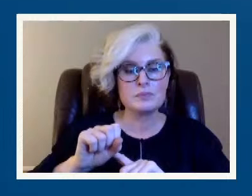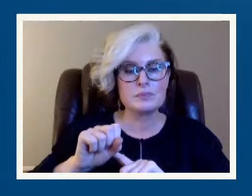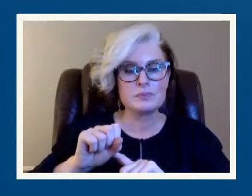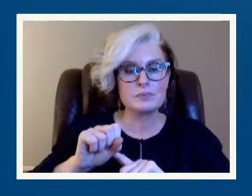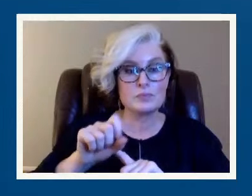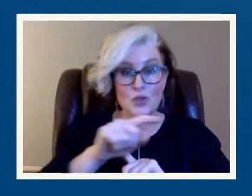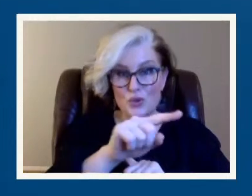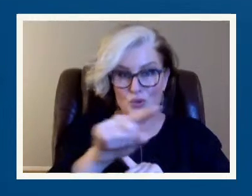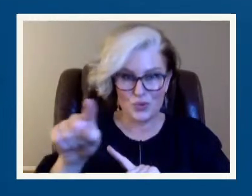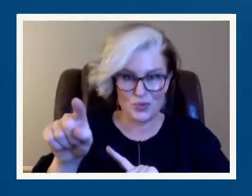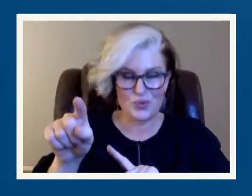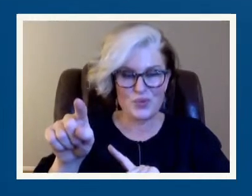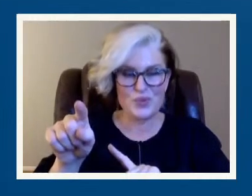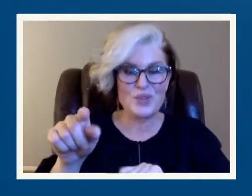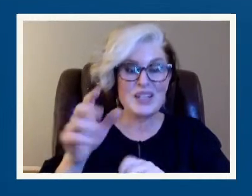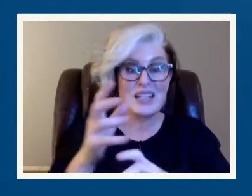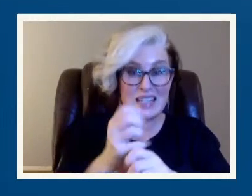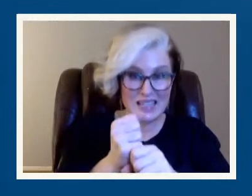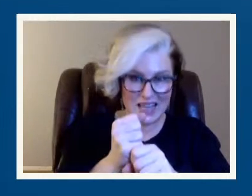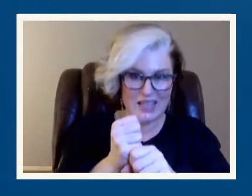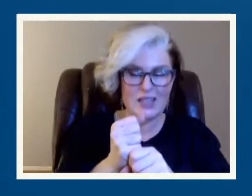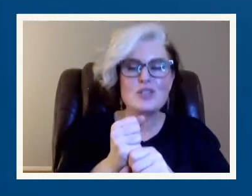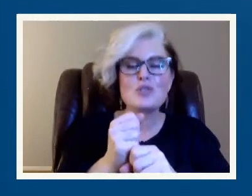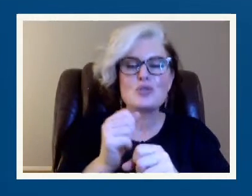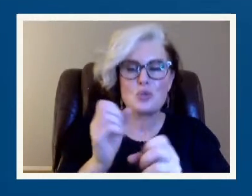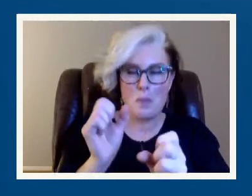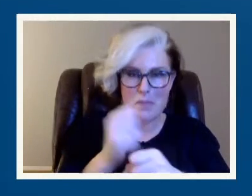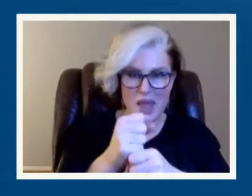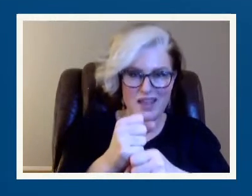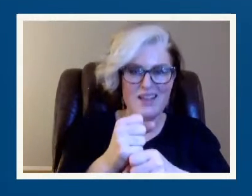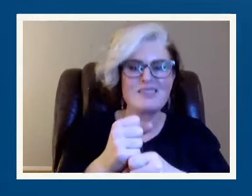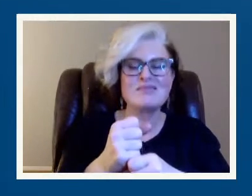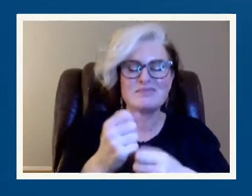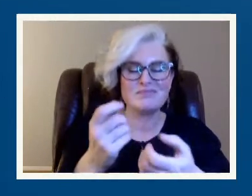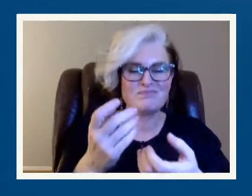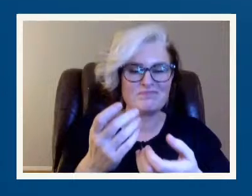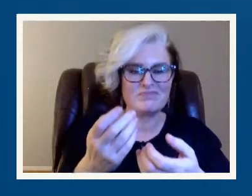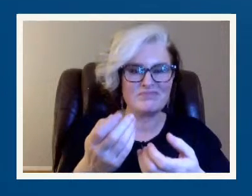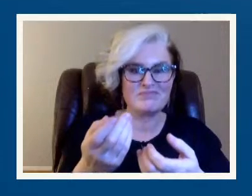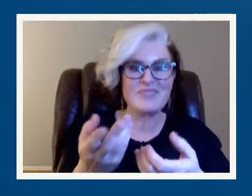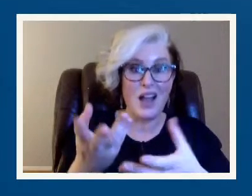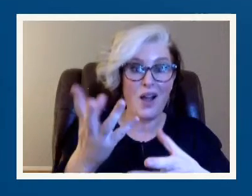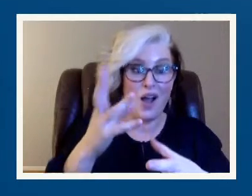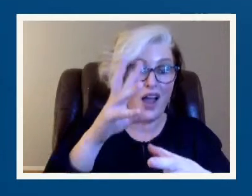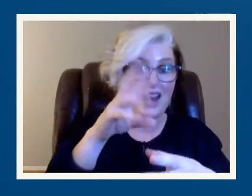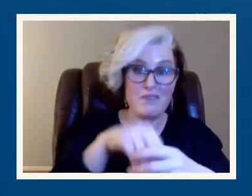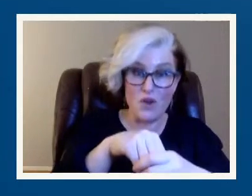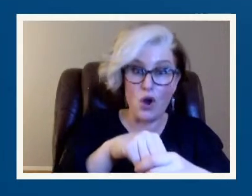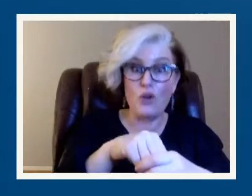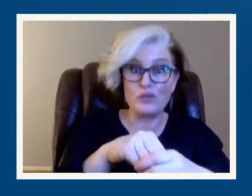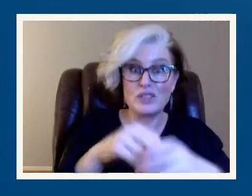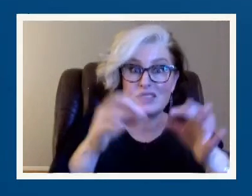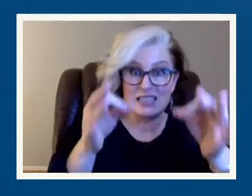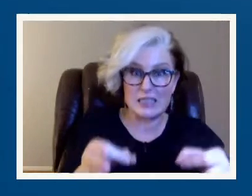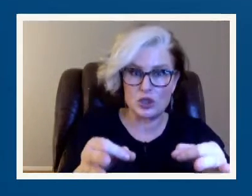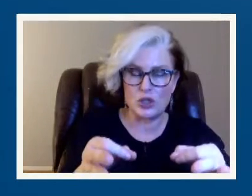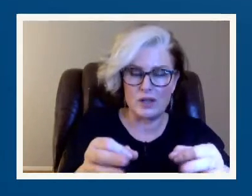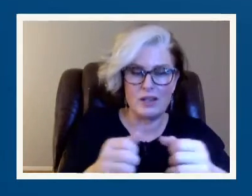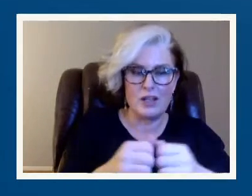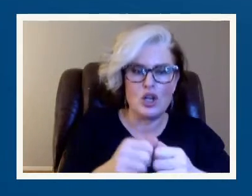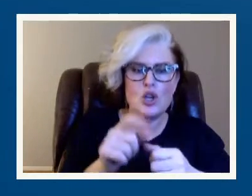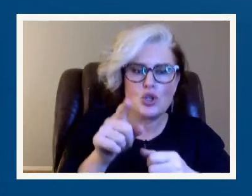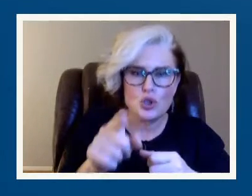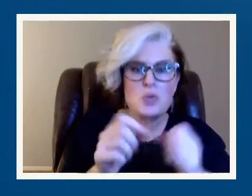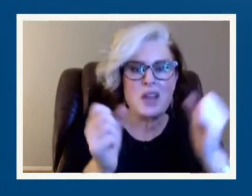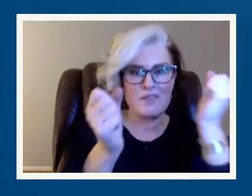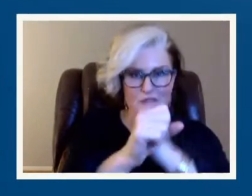you get to make a difference as long as you turn out to vote. You can fight for